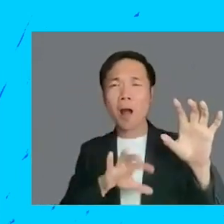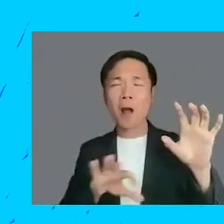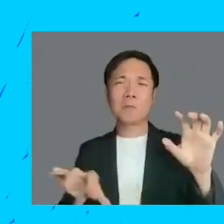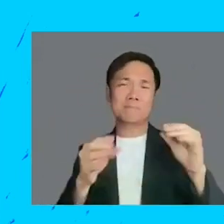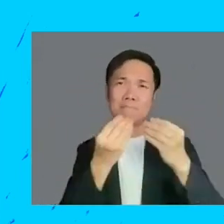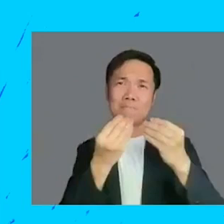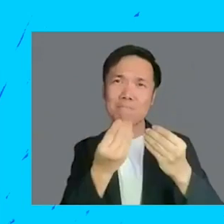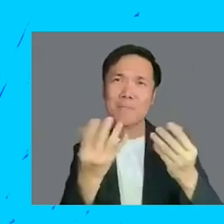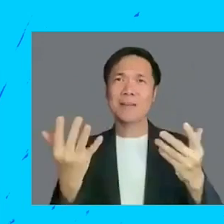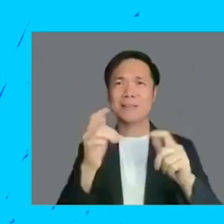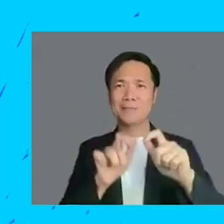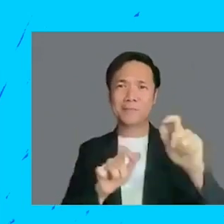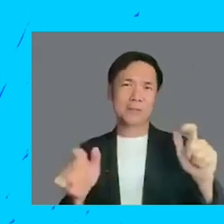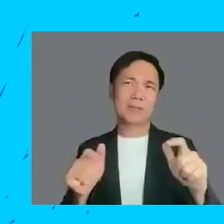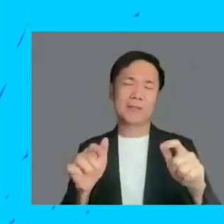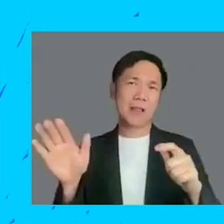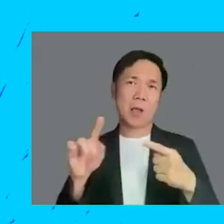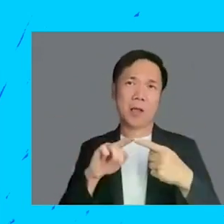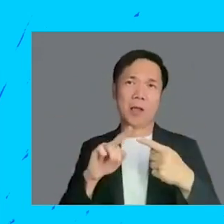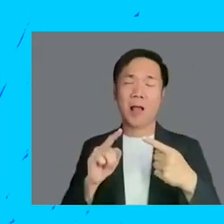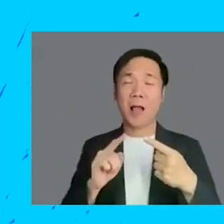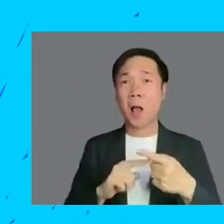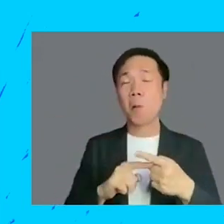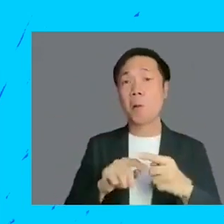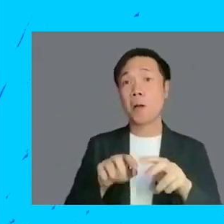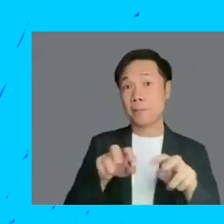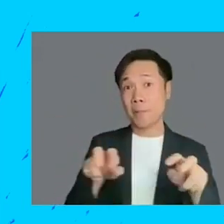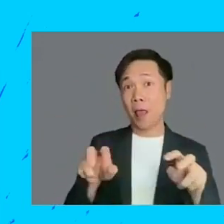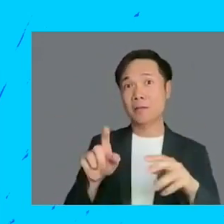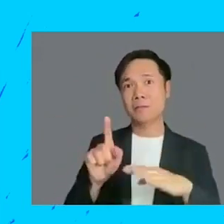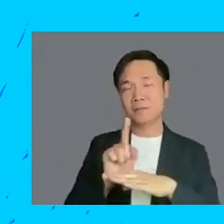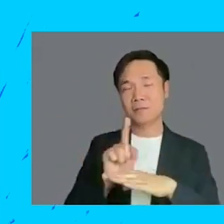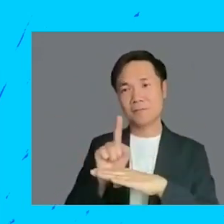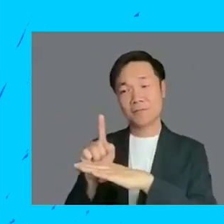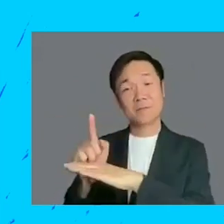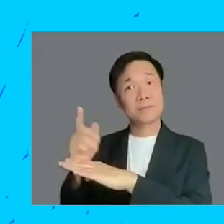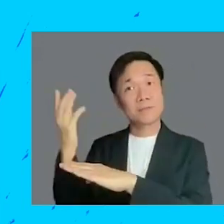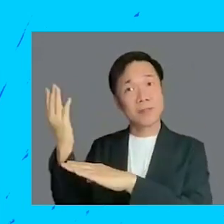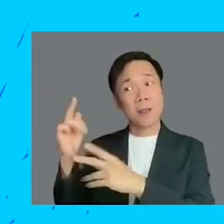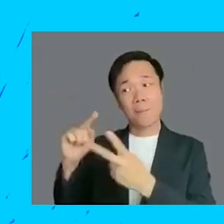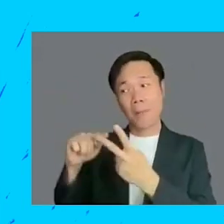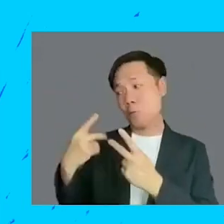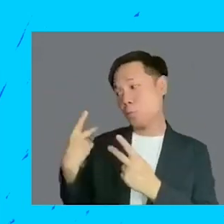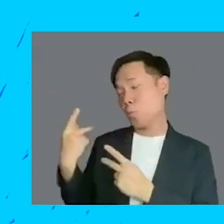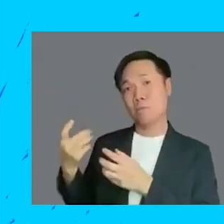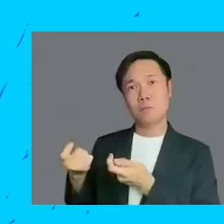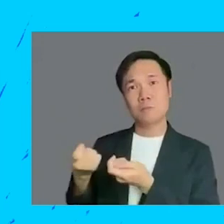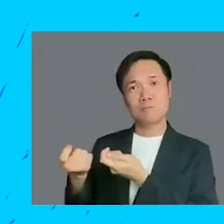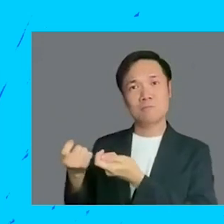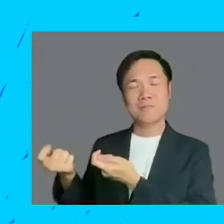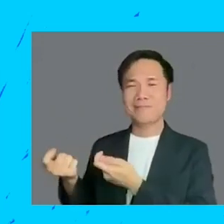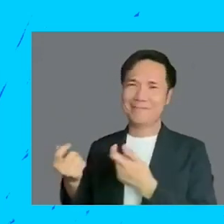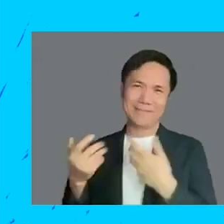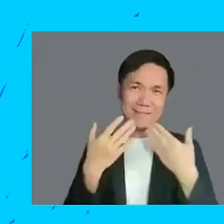people here, our panelists and my co-moderator, Angosta. Thank you so much for joining the call.